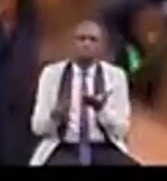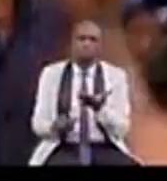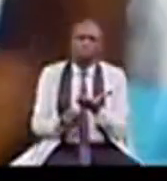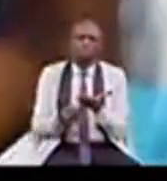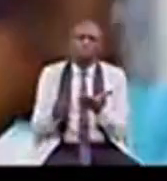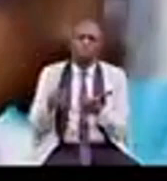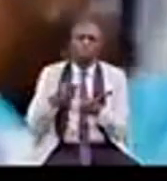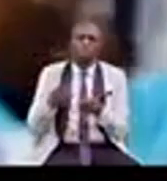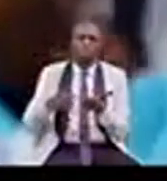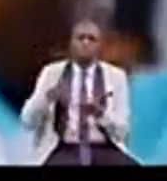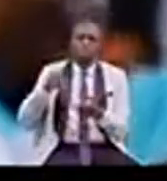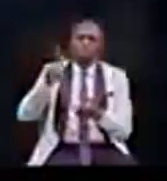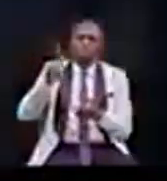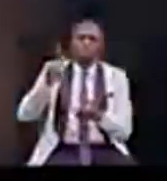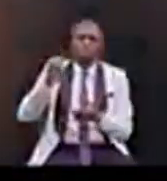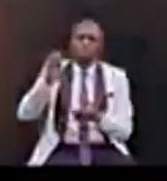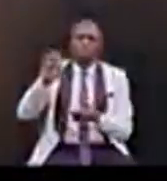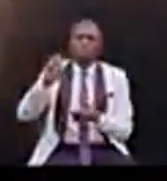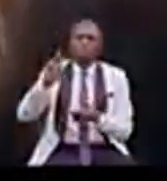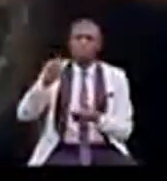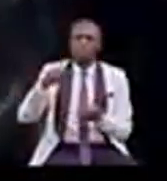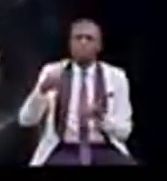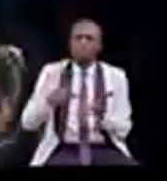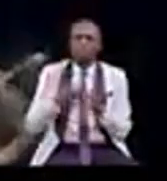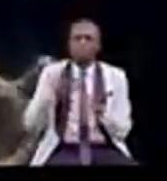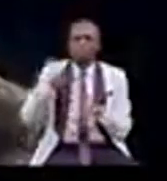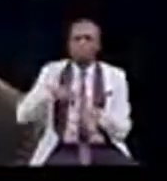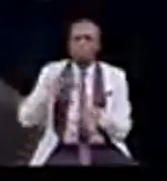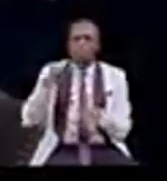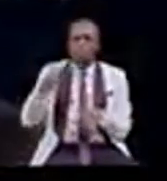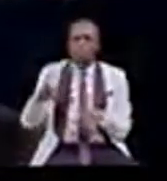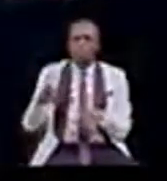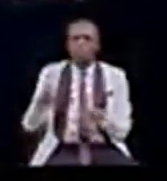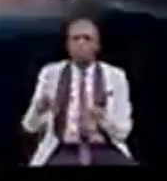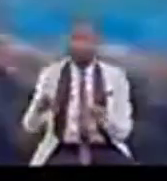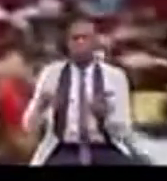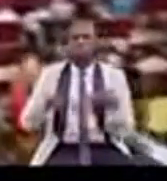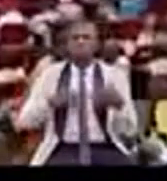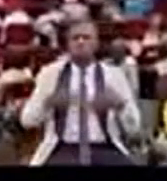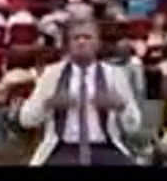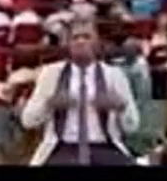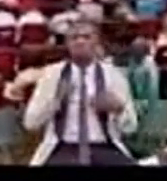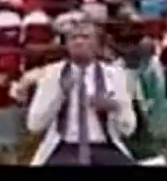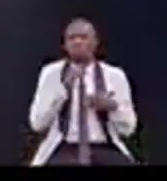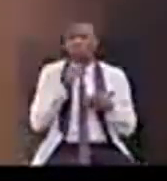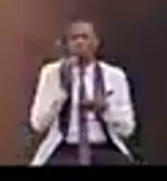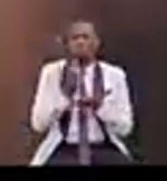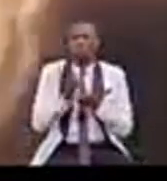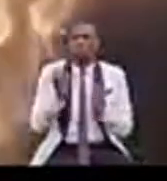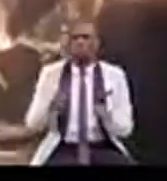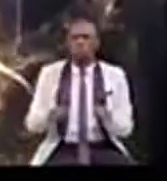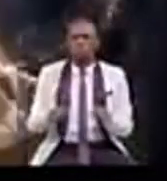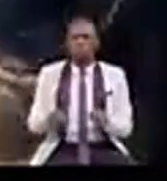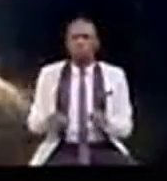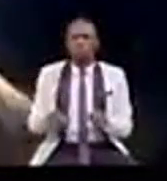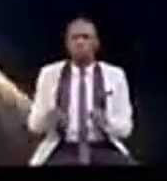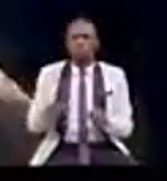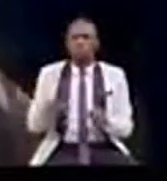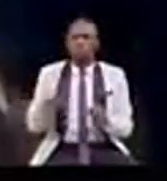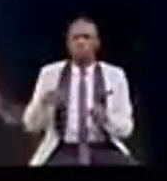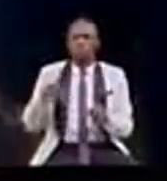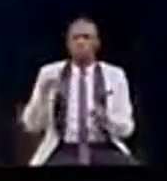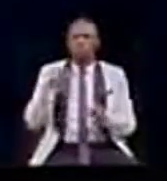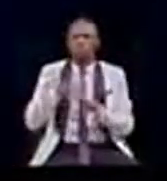of joy unspeakable, the season of Emmanuel, God with us. Live at the GCK Emmanuel